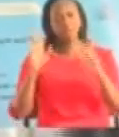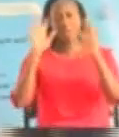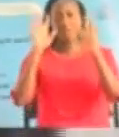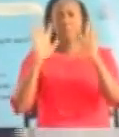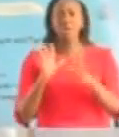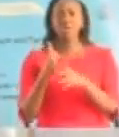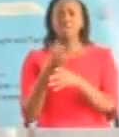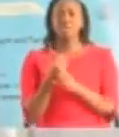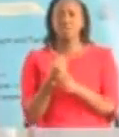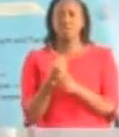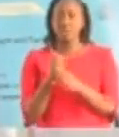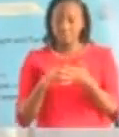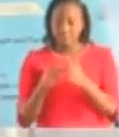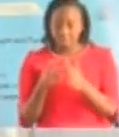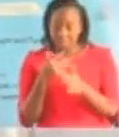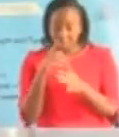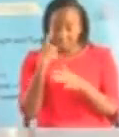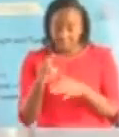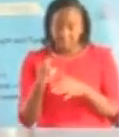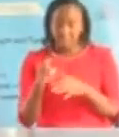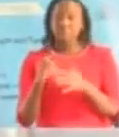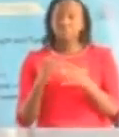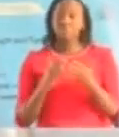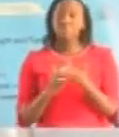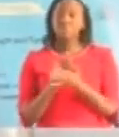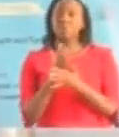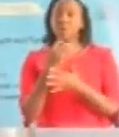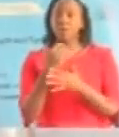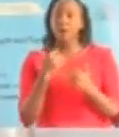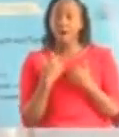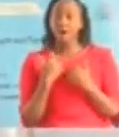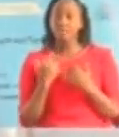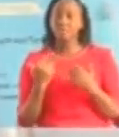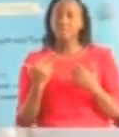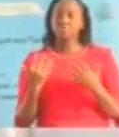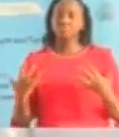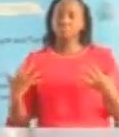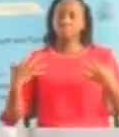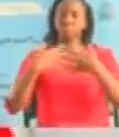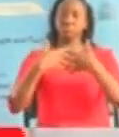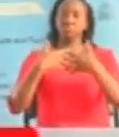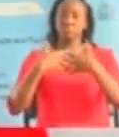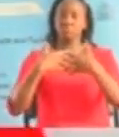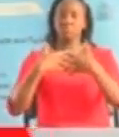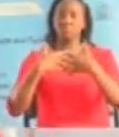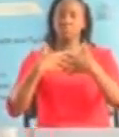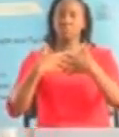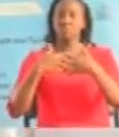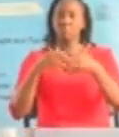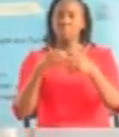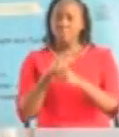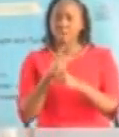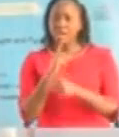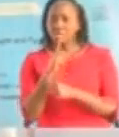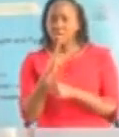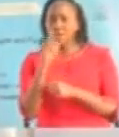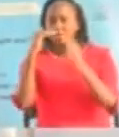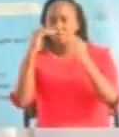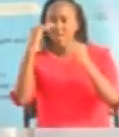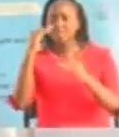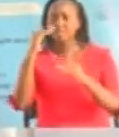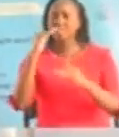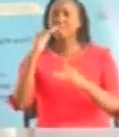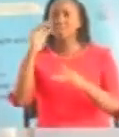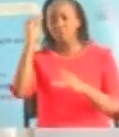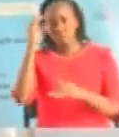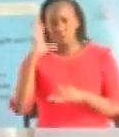is need to ensure comprehensive integration of students to own the university and make contributions toward attainment